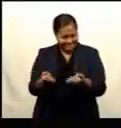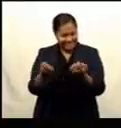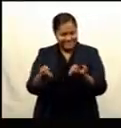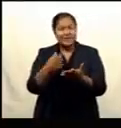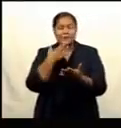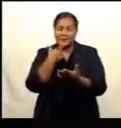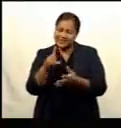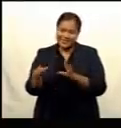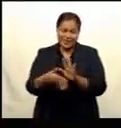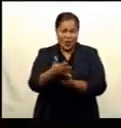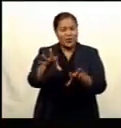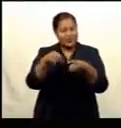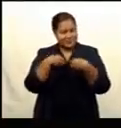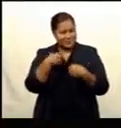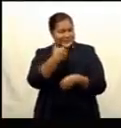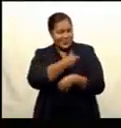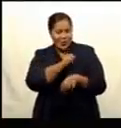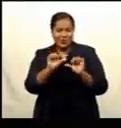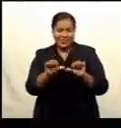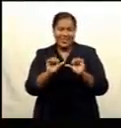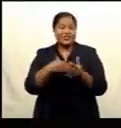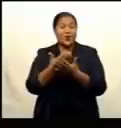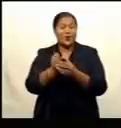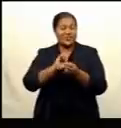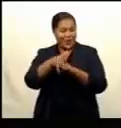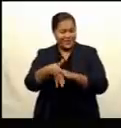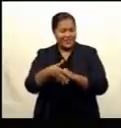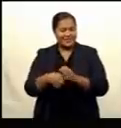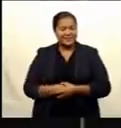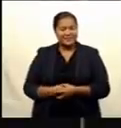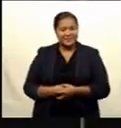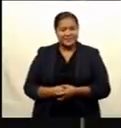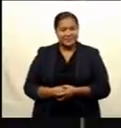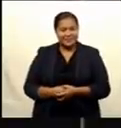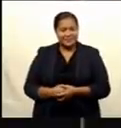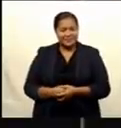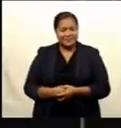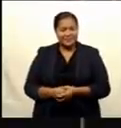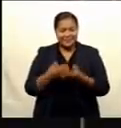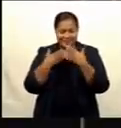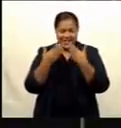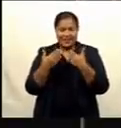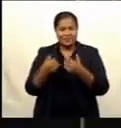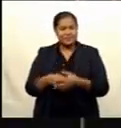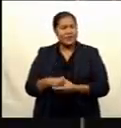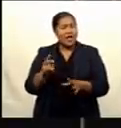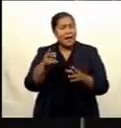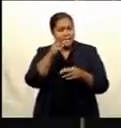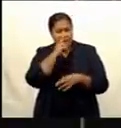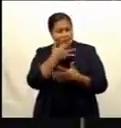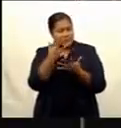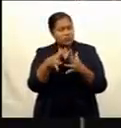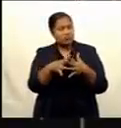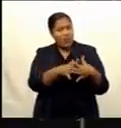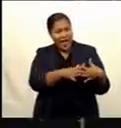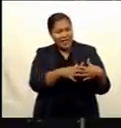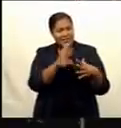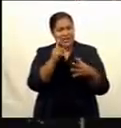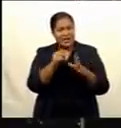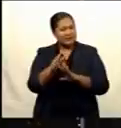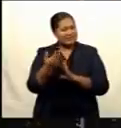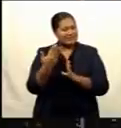their jab to have protection against the coronavirus. Edwin. Naka Kelly. People in the Western Division are being turned